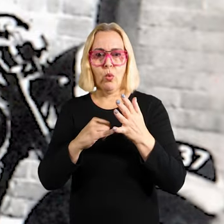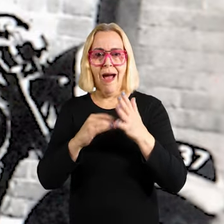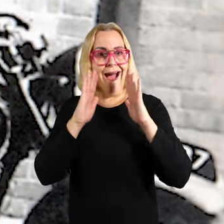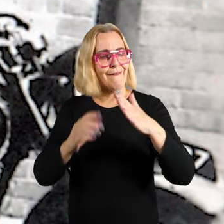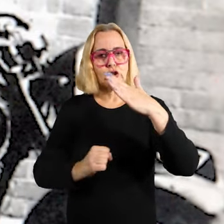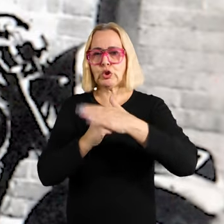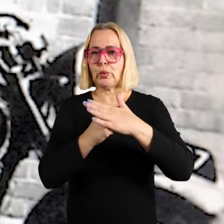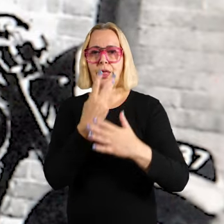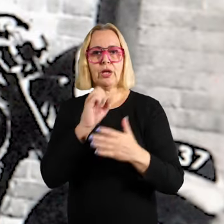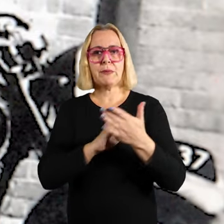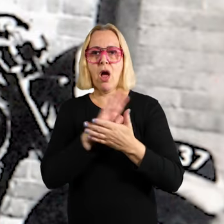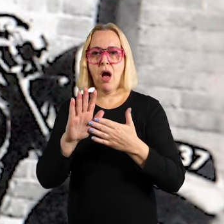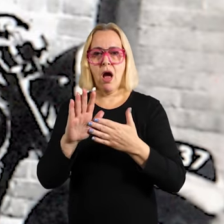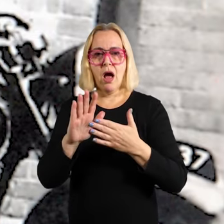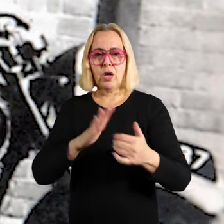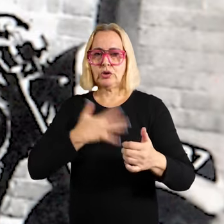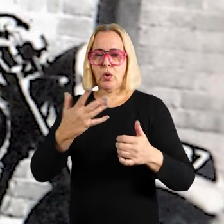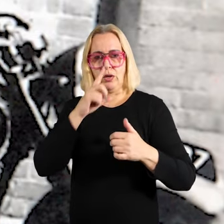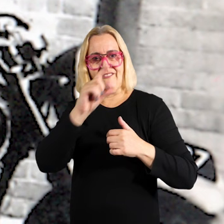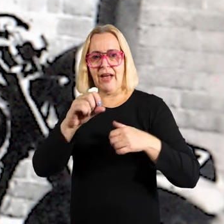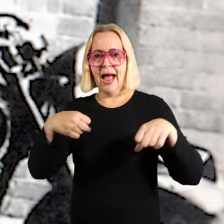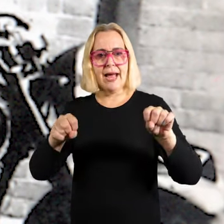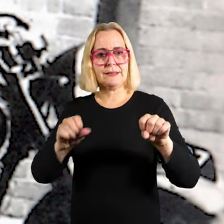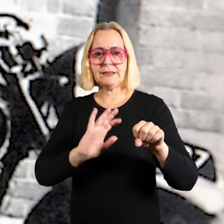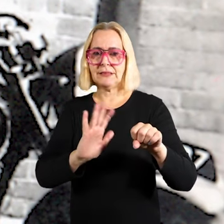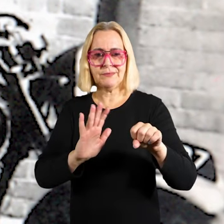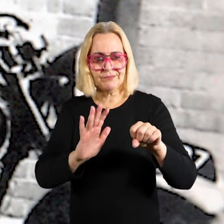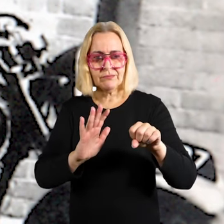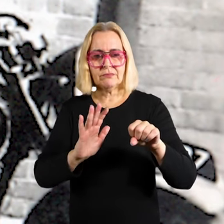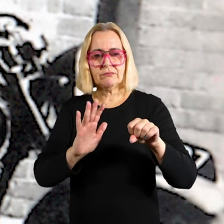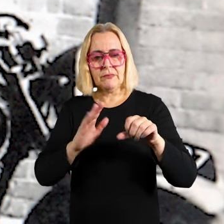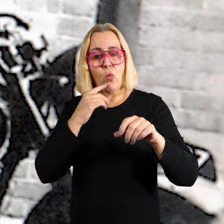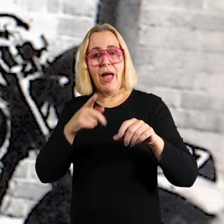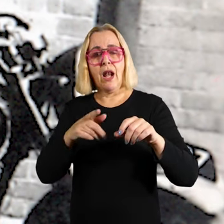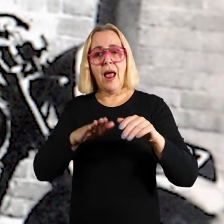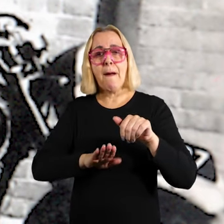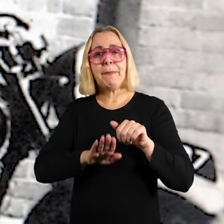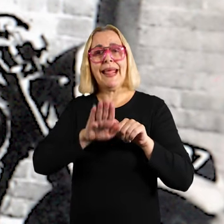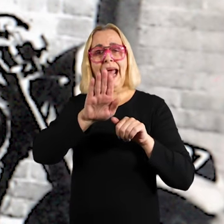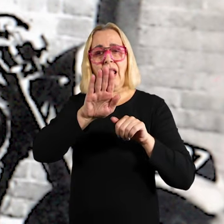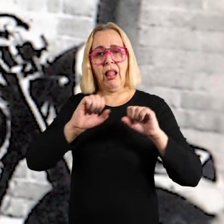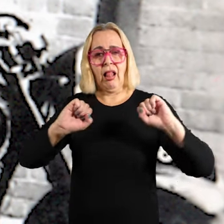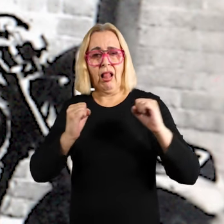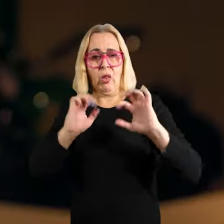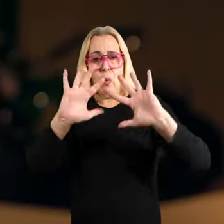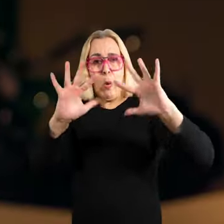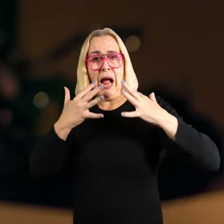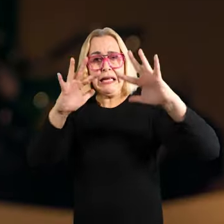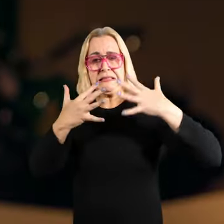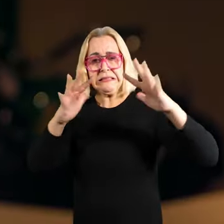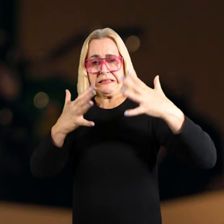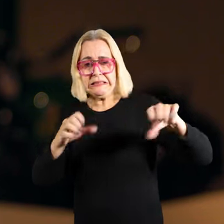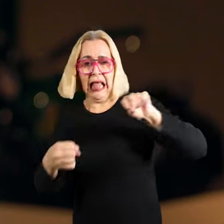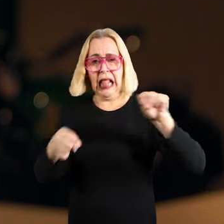know, and big gloves. The bike that we used to ride was a BSA Bantam two-stroke. They had to